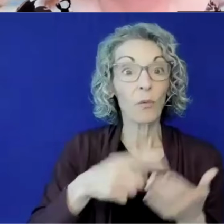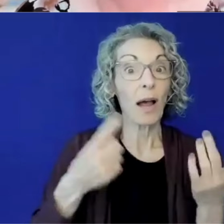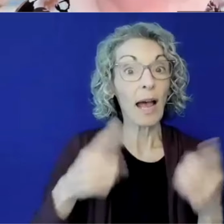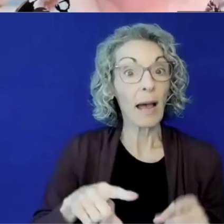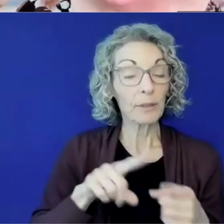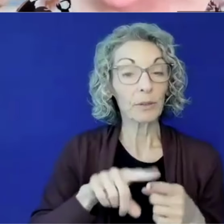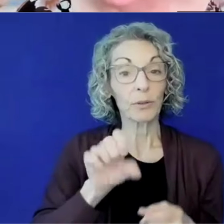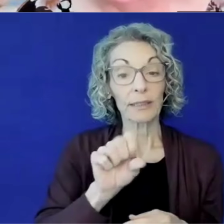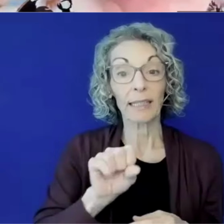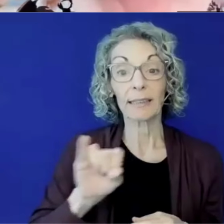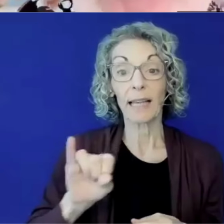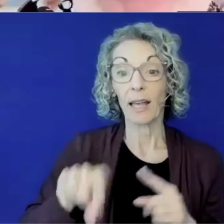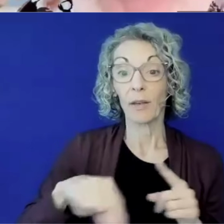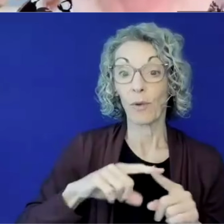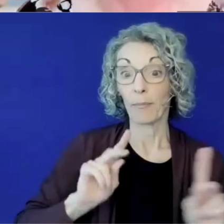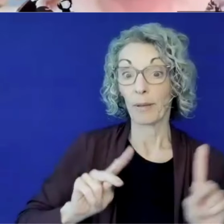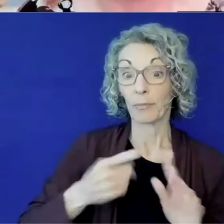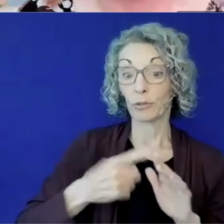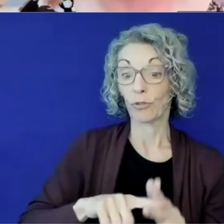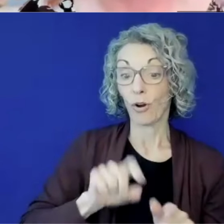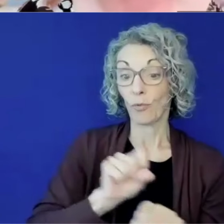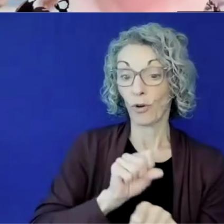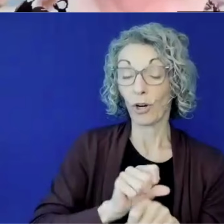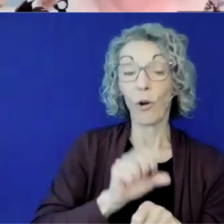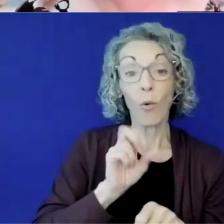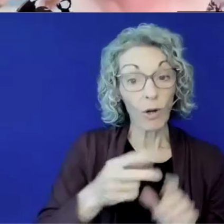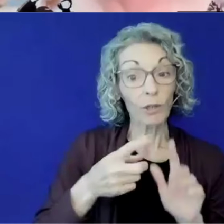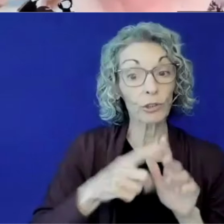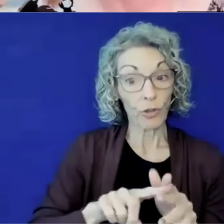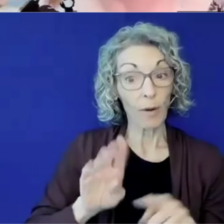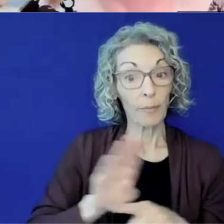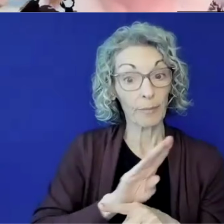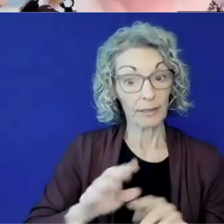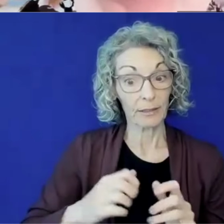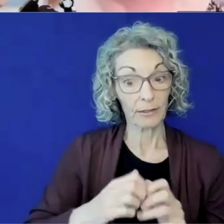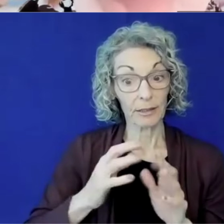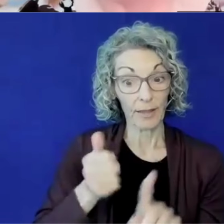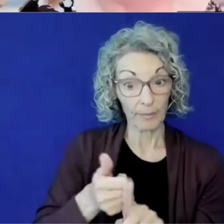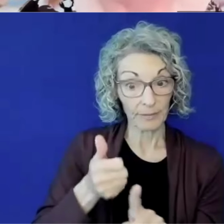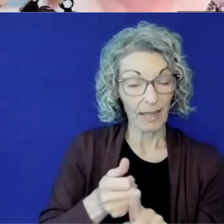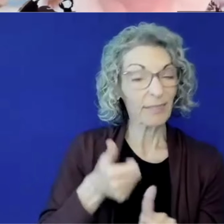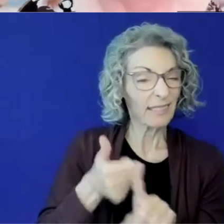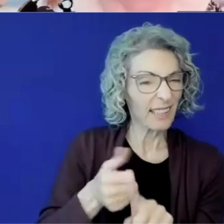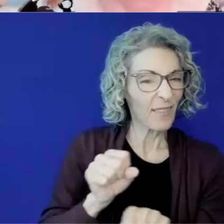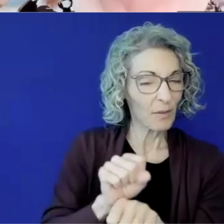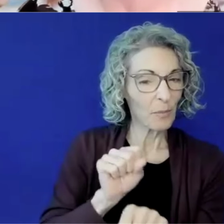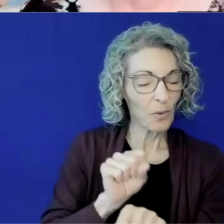work, including when they start their own businesses or engage in self-employment.